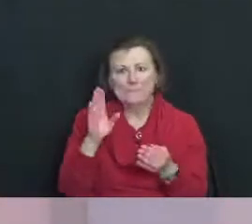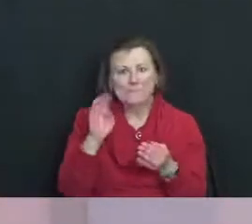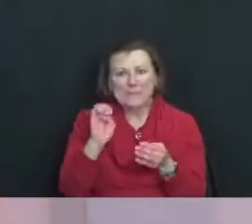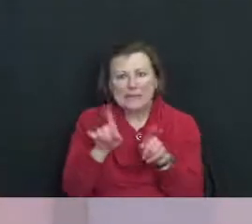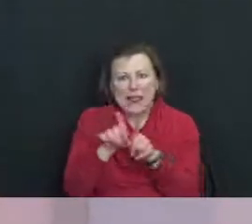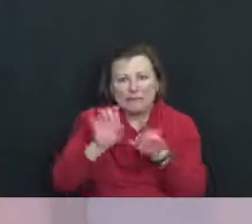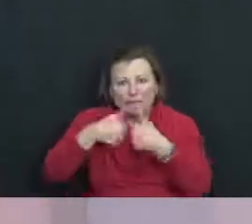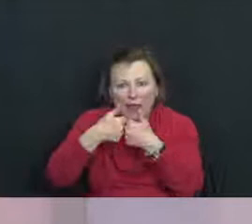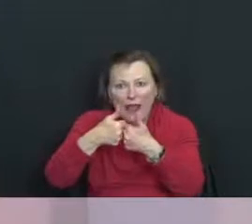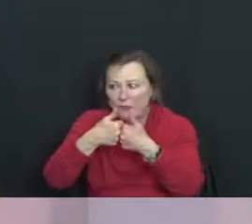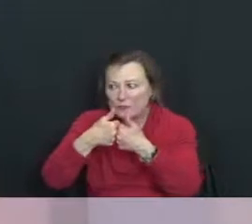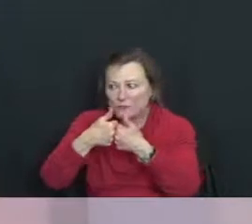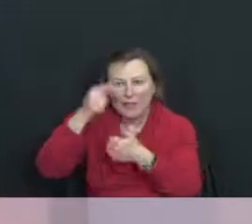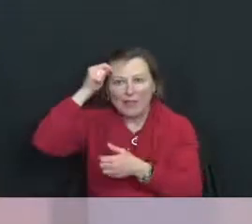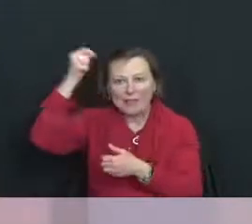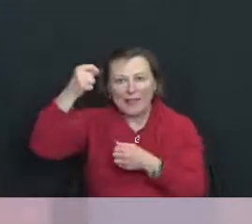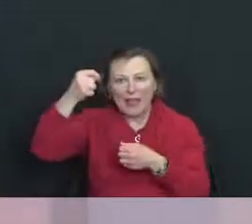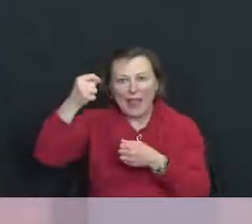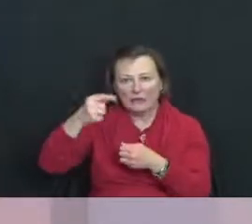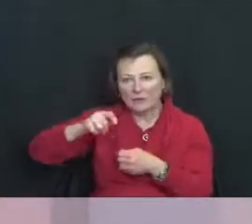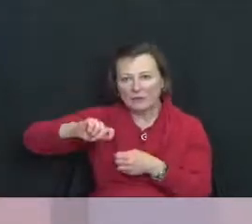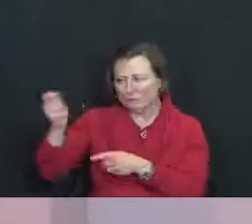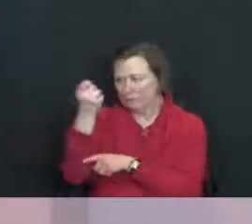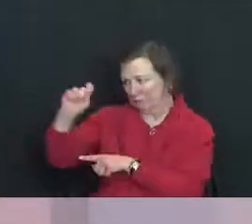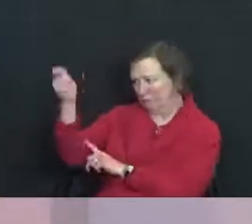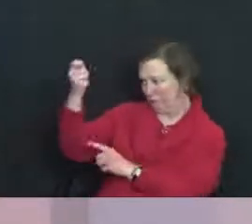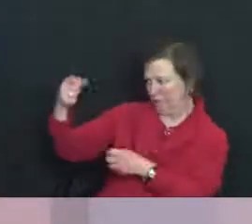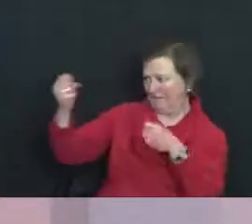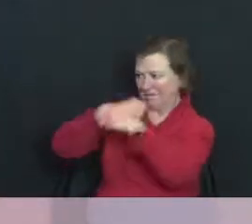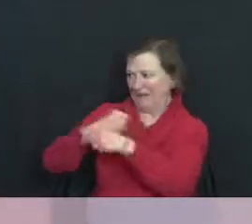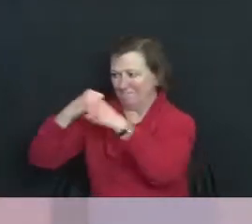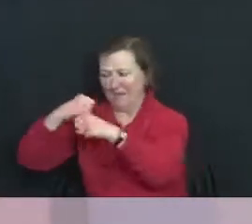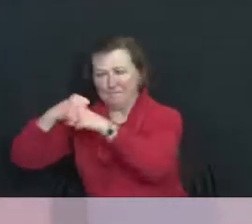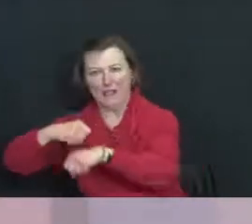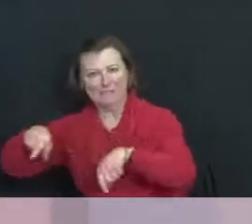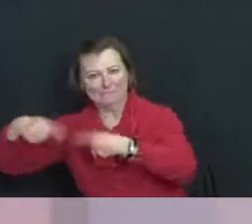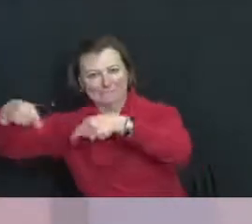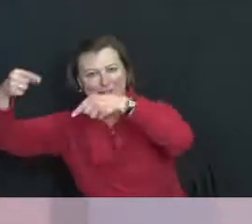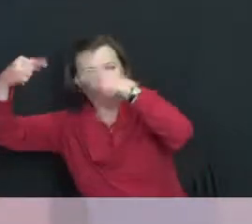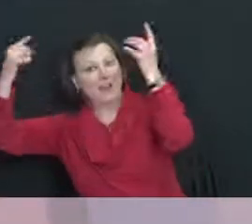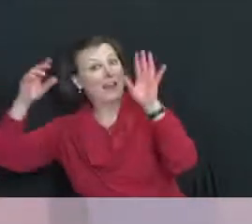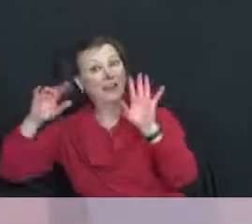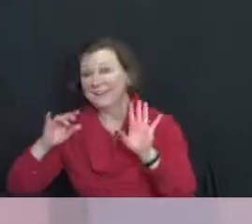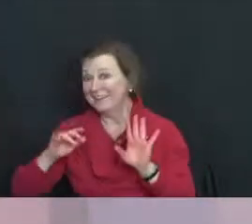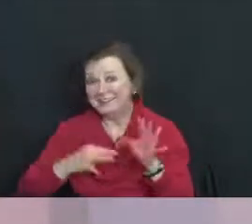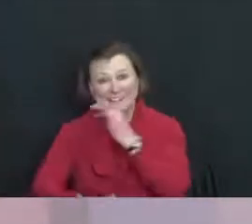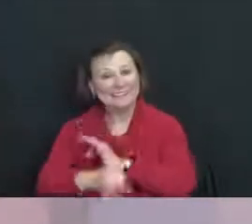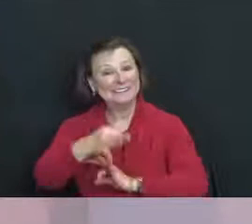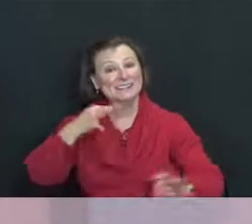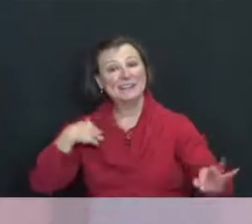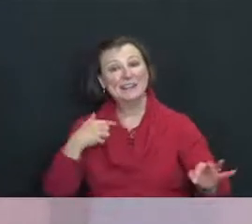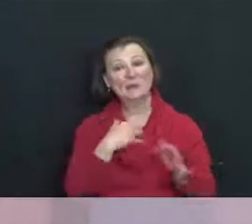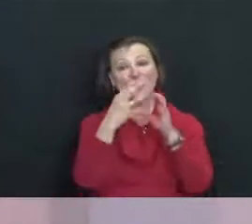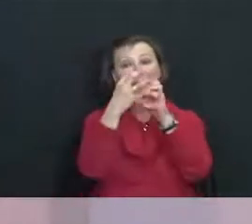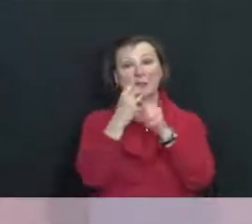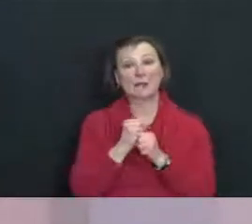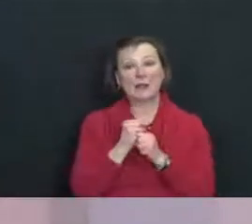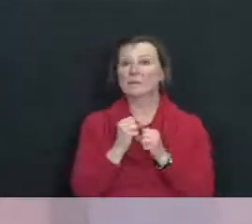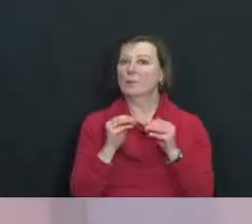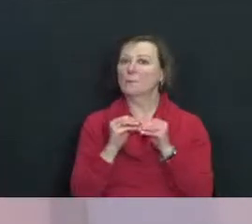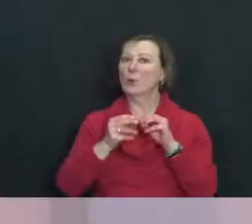challenging theological jousting match. And instead we got something much